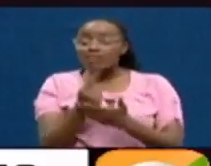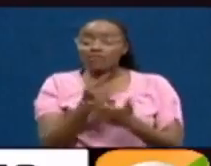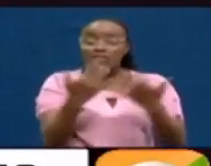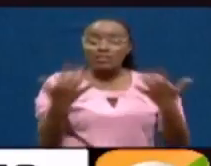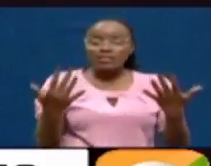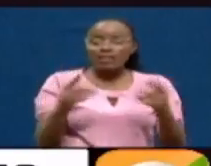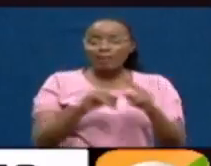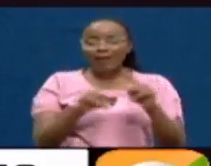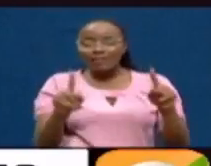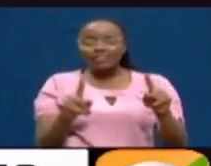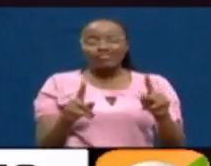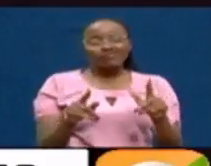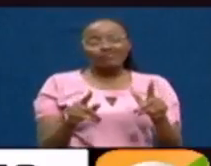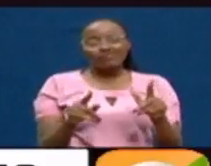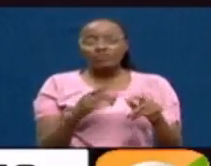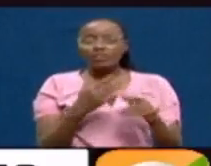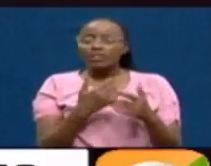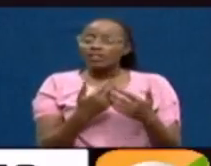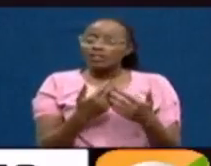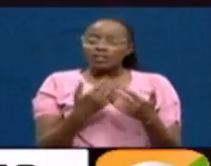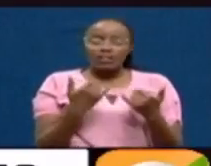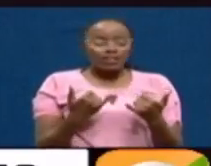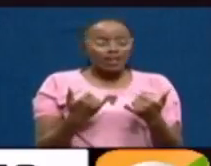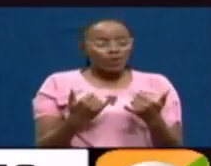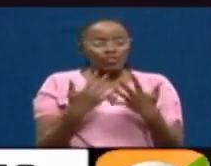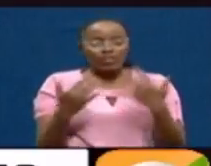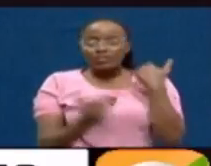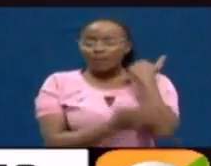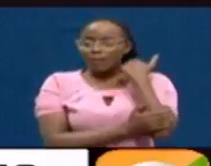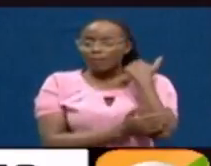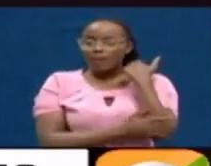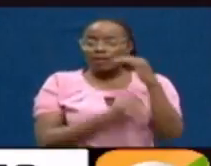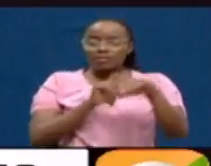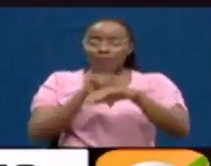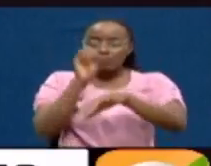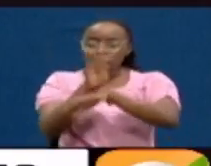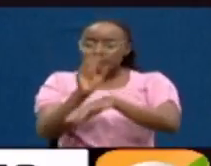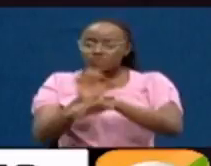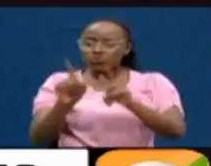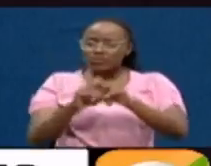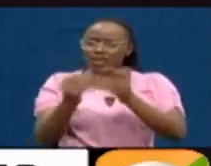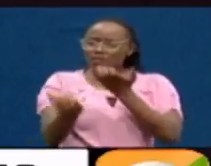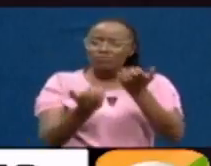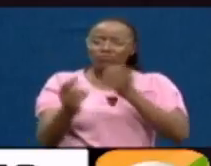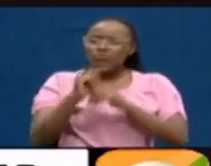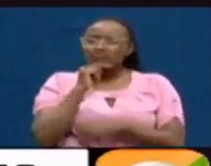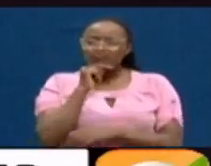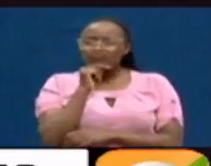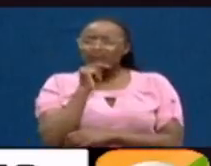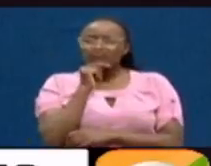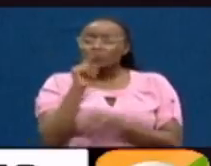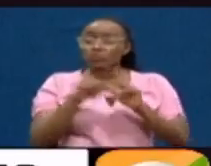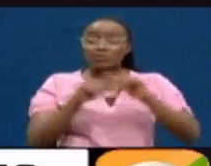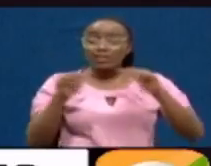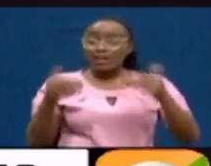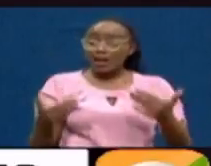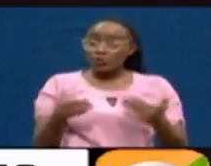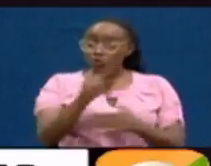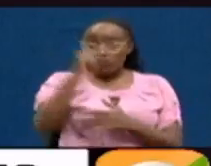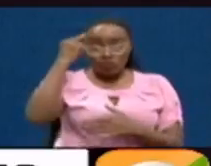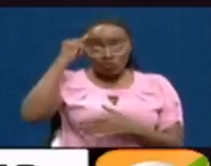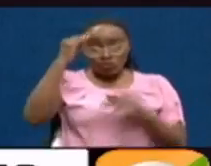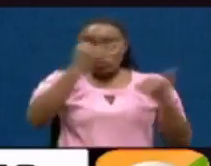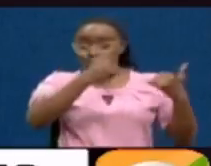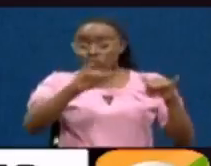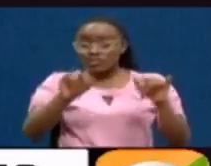are bad, things are thick. Yeah. Yes. So when you hear advice that you should start a business, you wonder how you're going to start it. Yes. But have you ever thought of